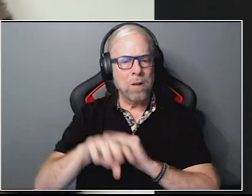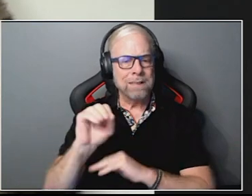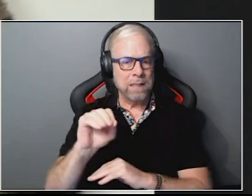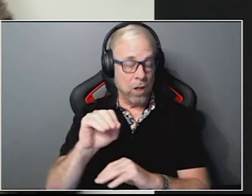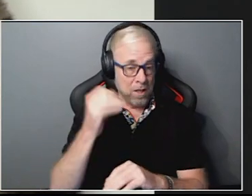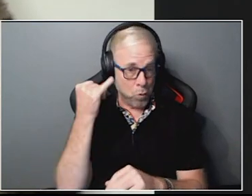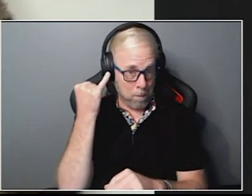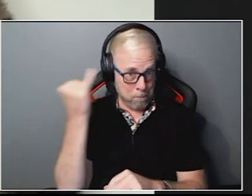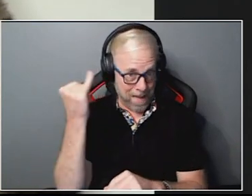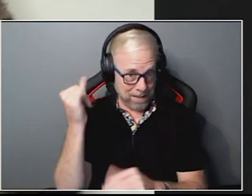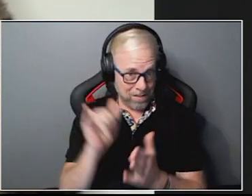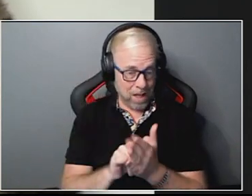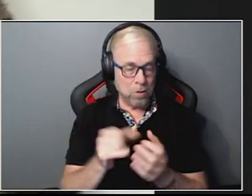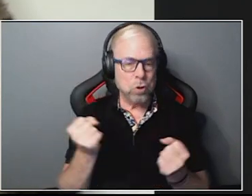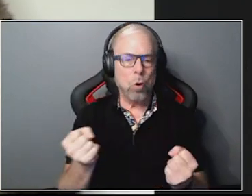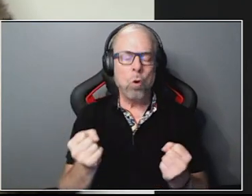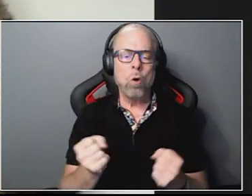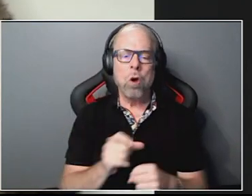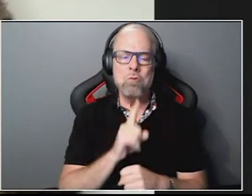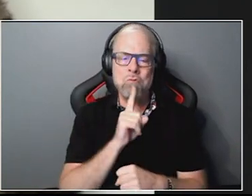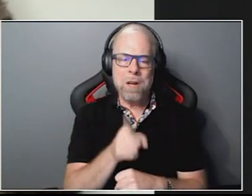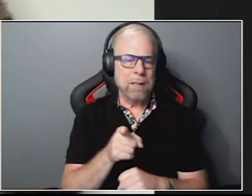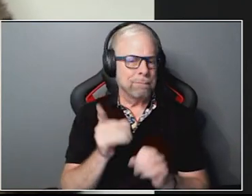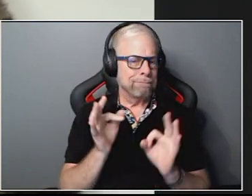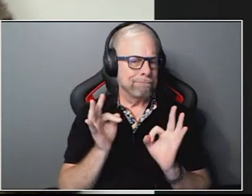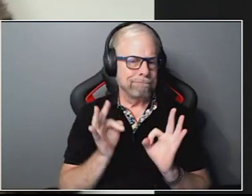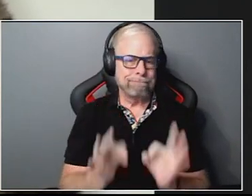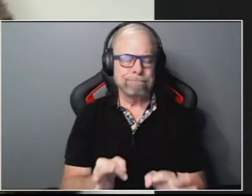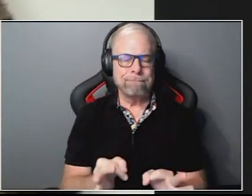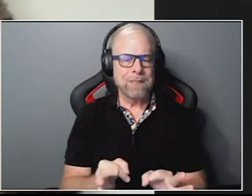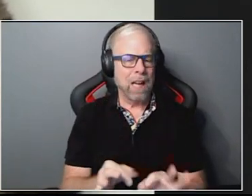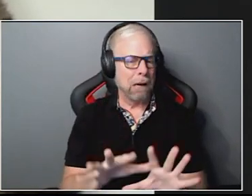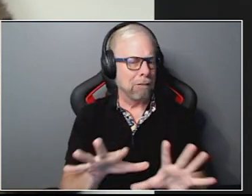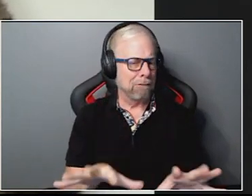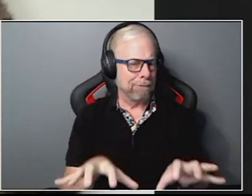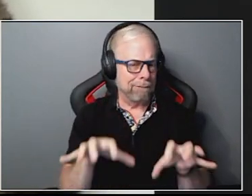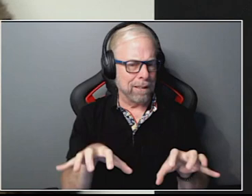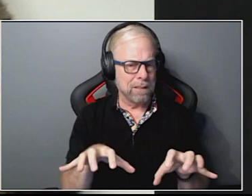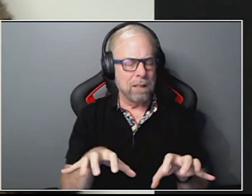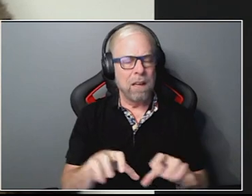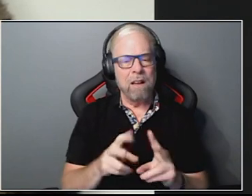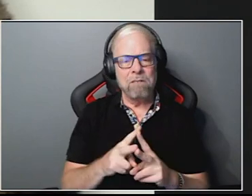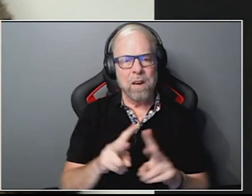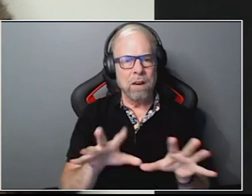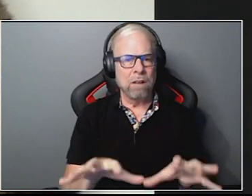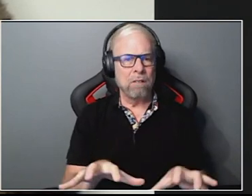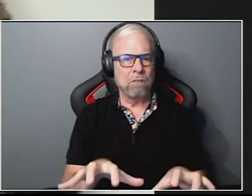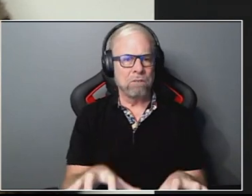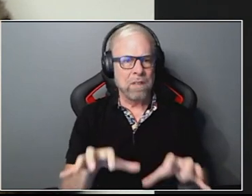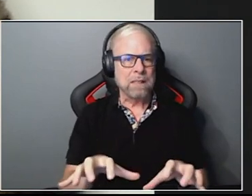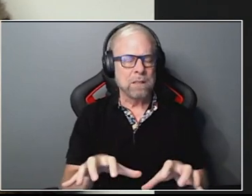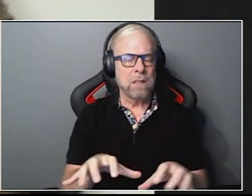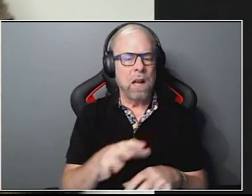was absolutely frigid. It was very frigid.